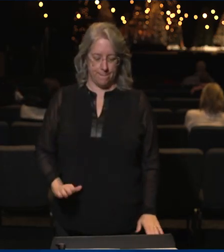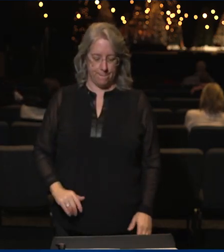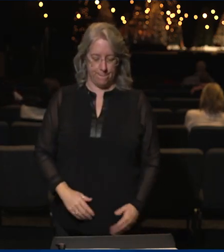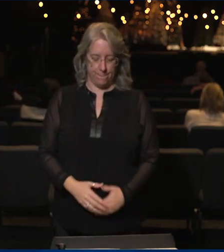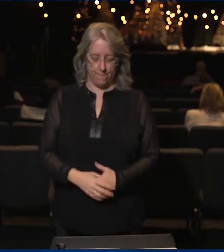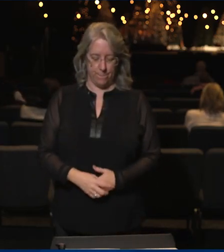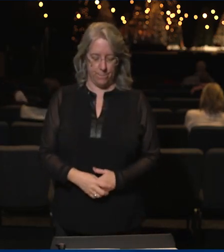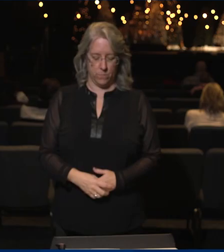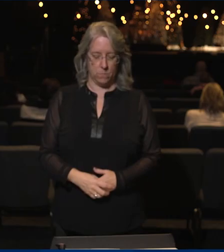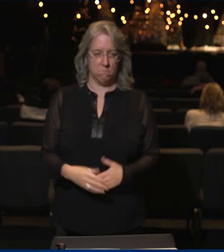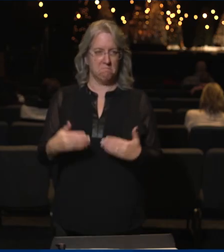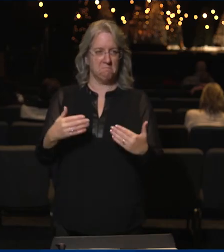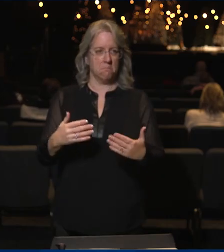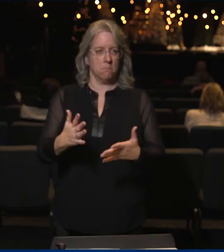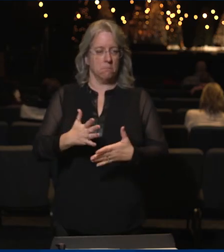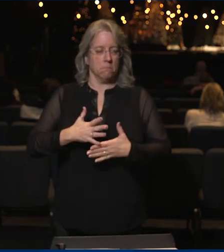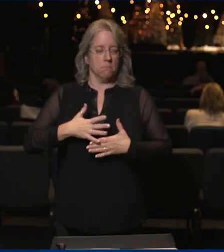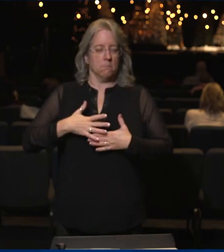to take a deep breath,